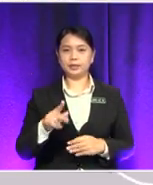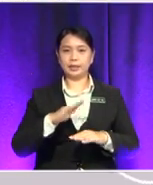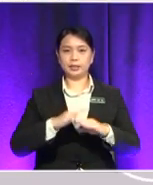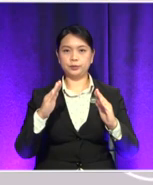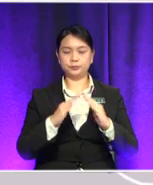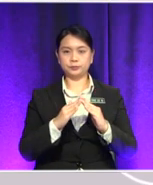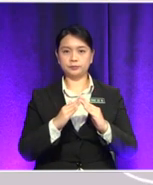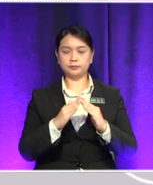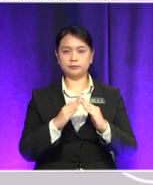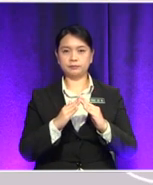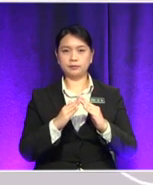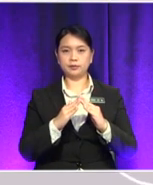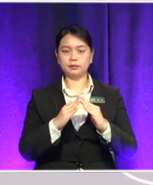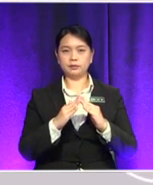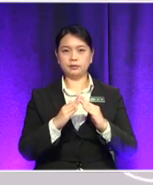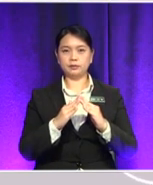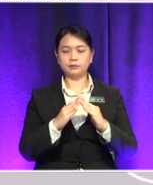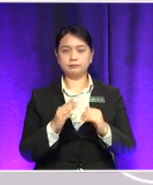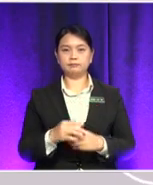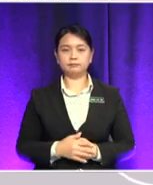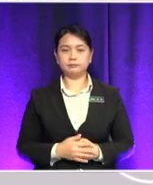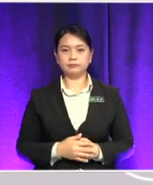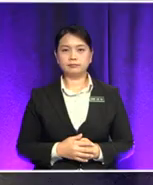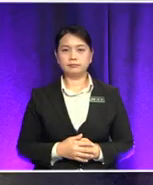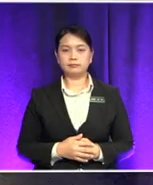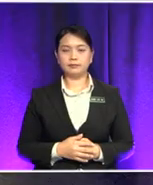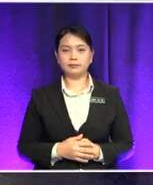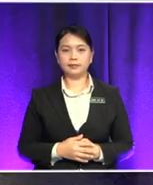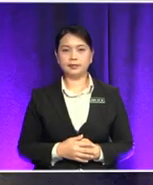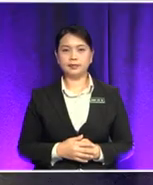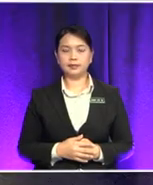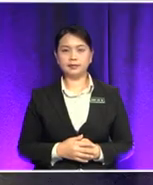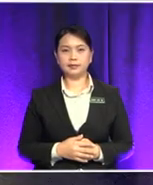what? I just counted as well. Ain has 5 candies.